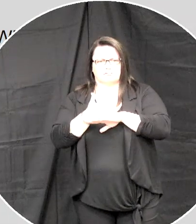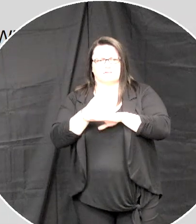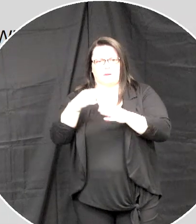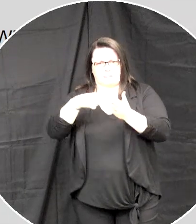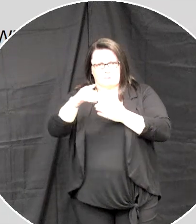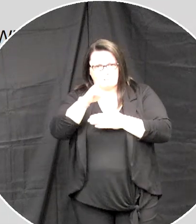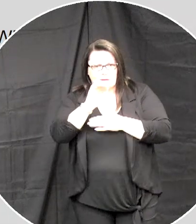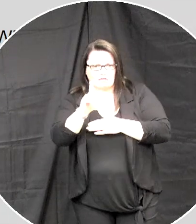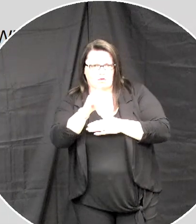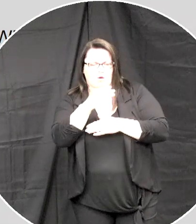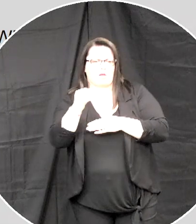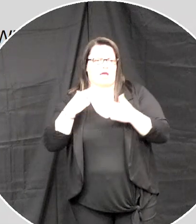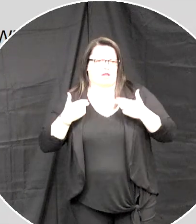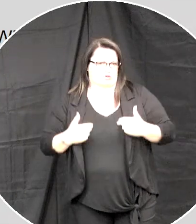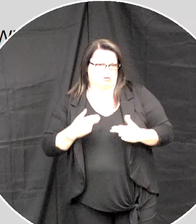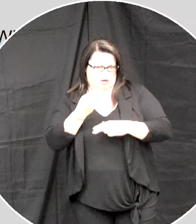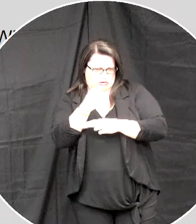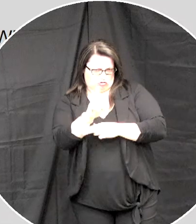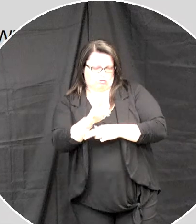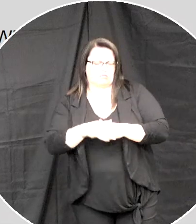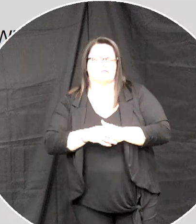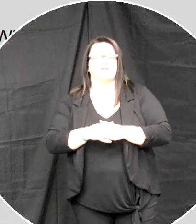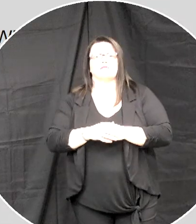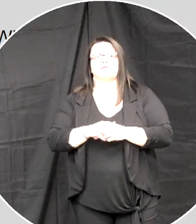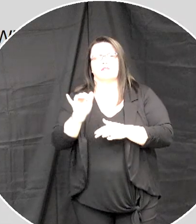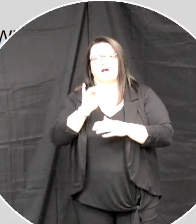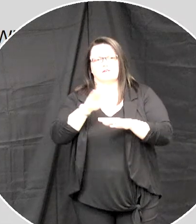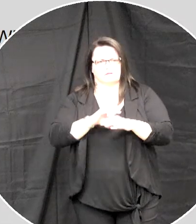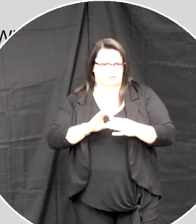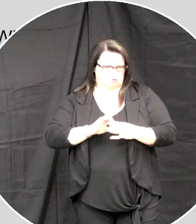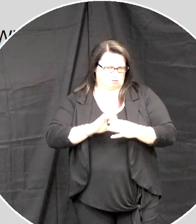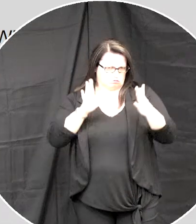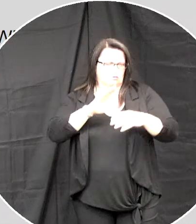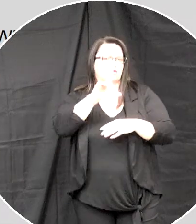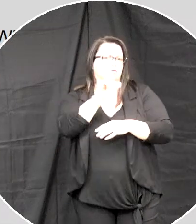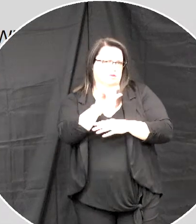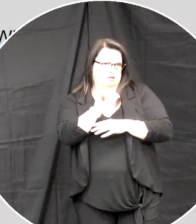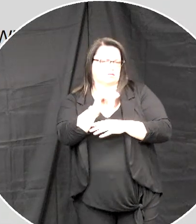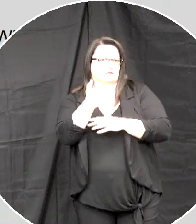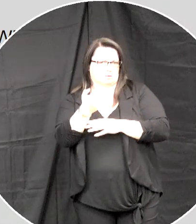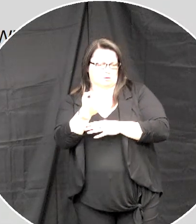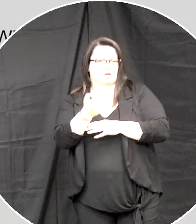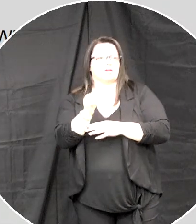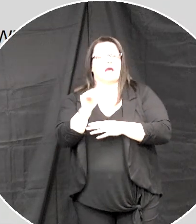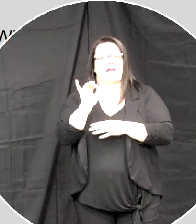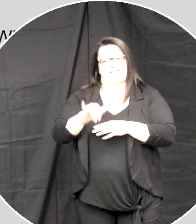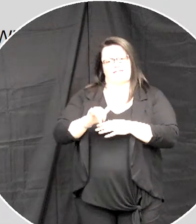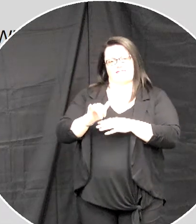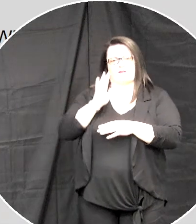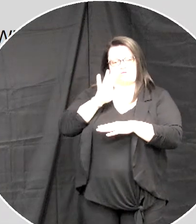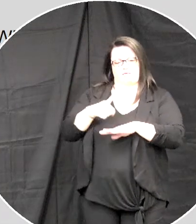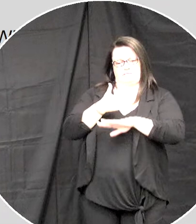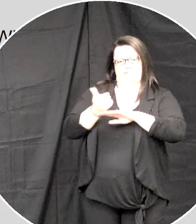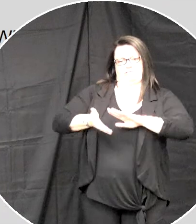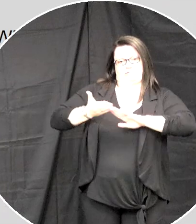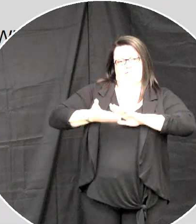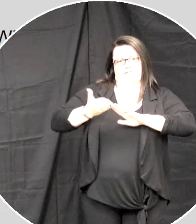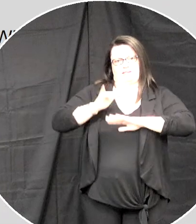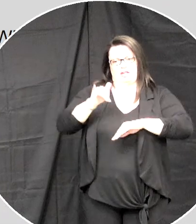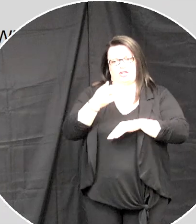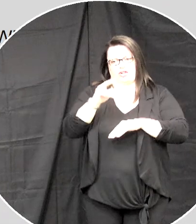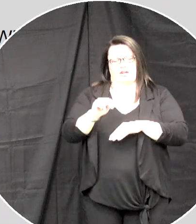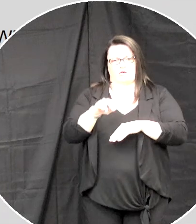and Human Resource Systems, was also launched in July 2021 and is scheduled to go live by this January